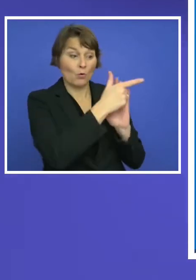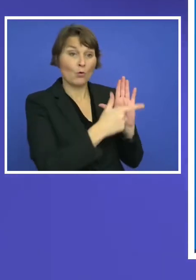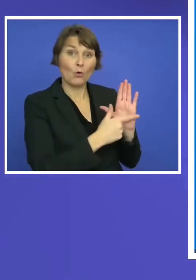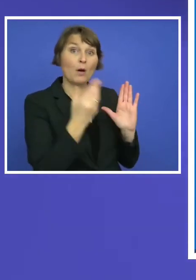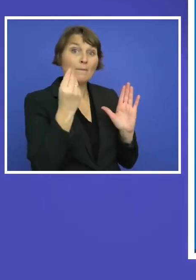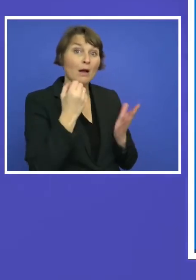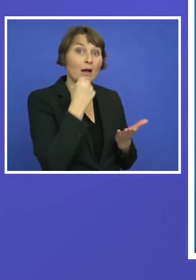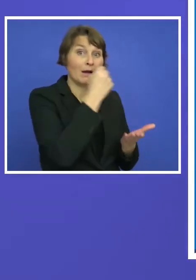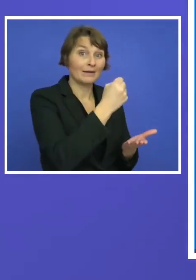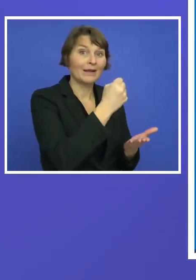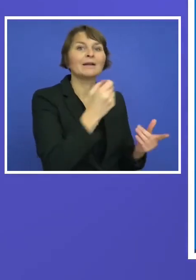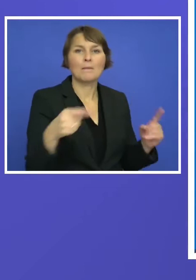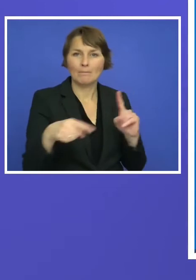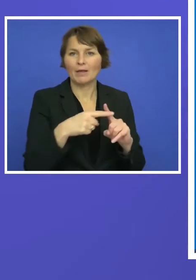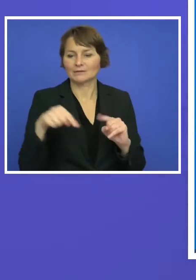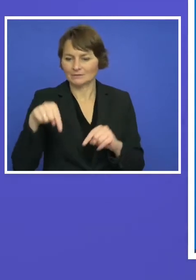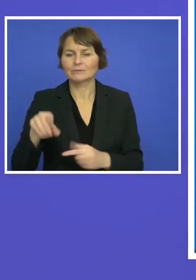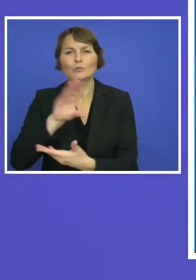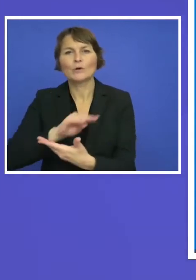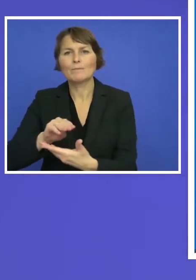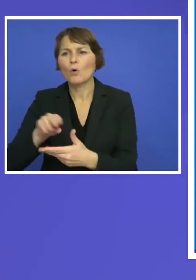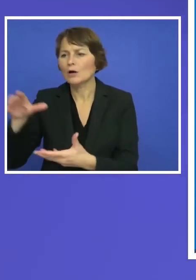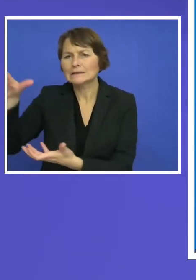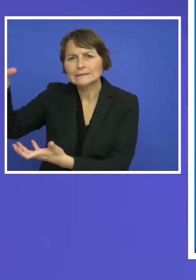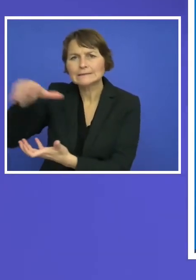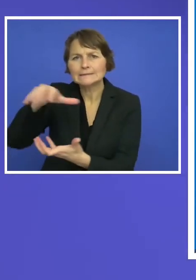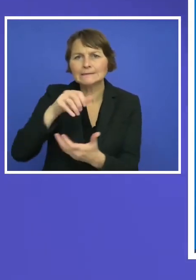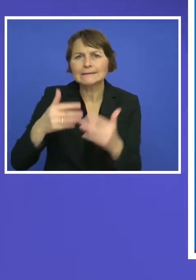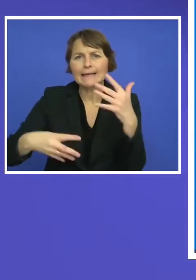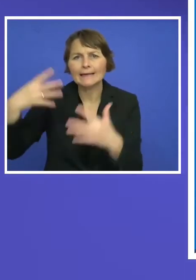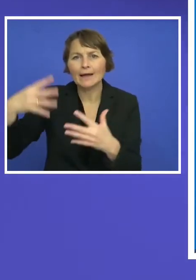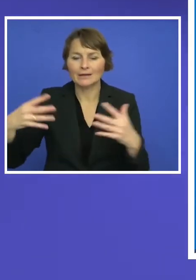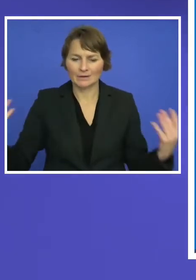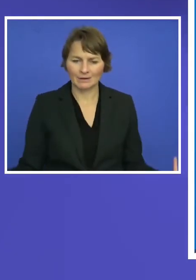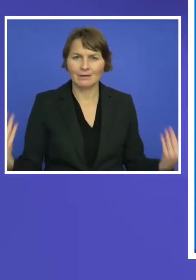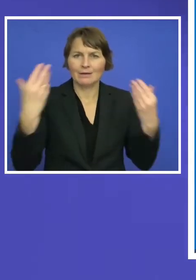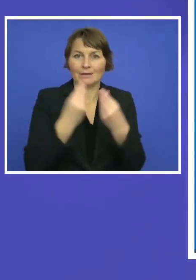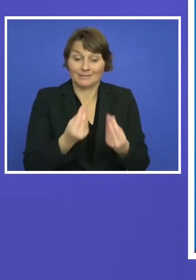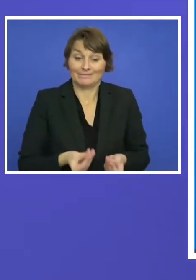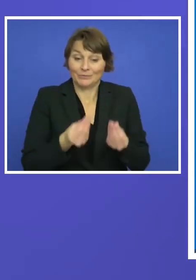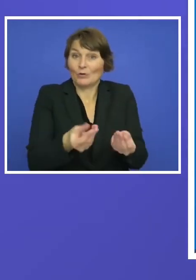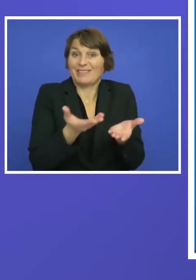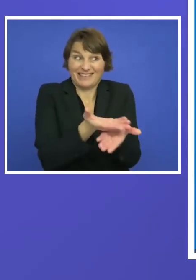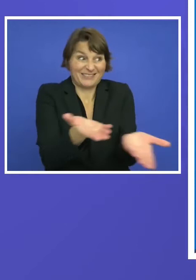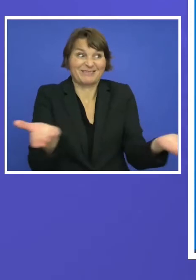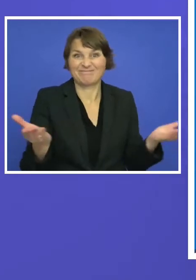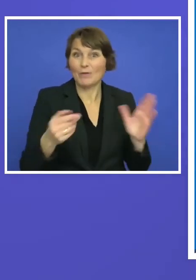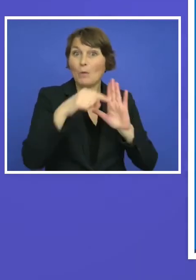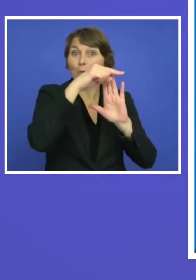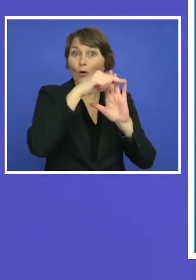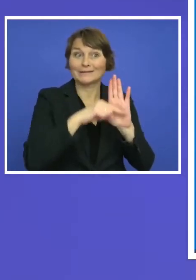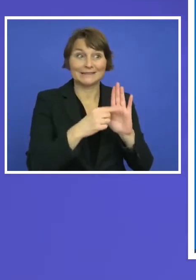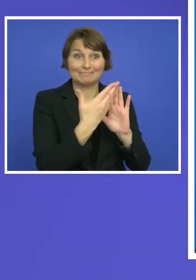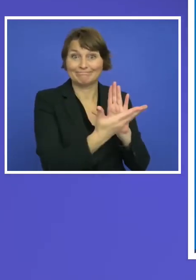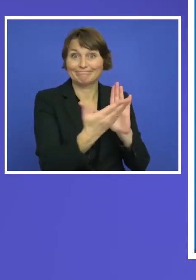presented. So these are the policies that are in place, and the result of that is